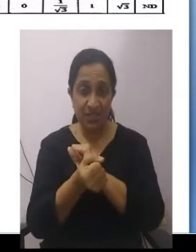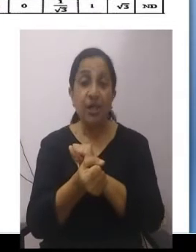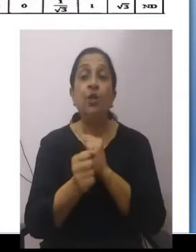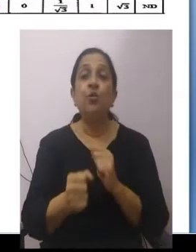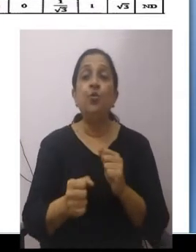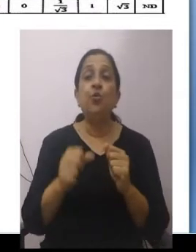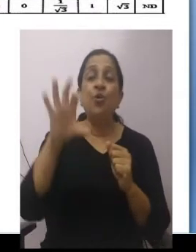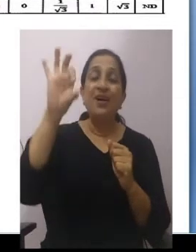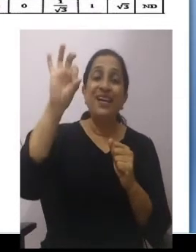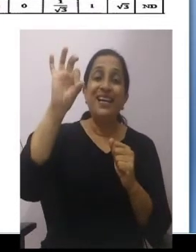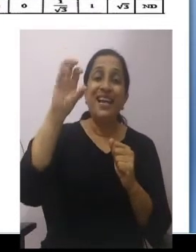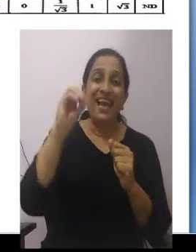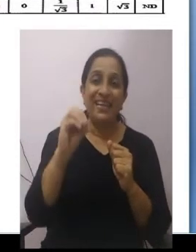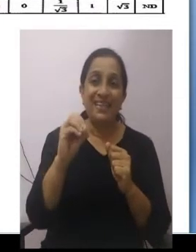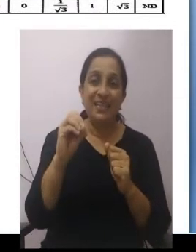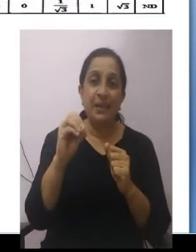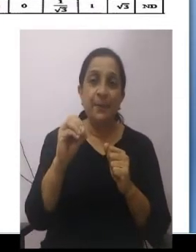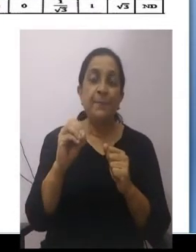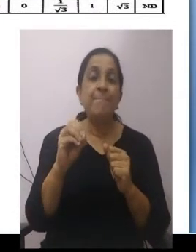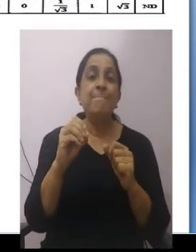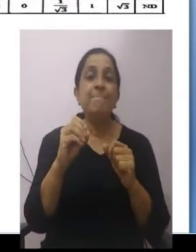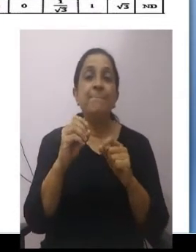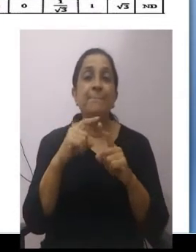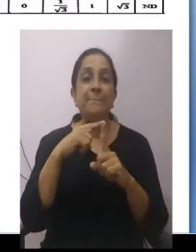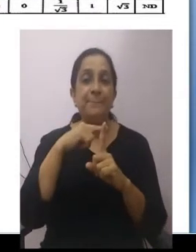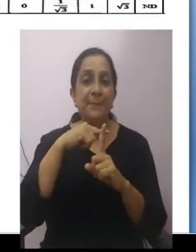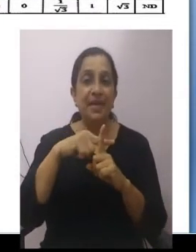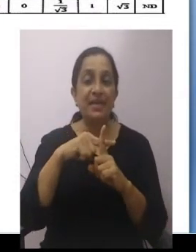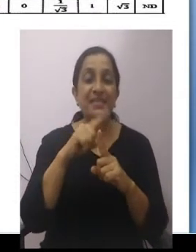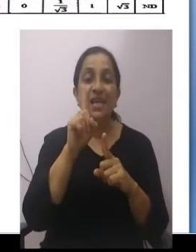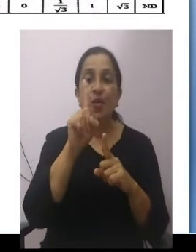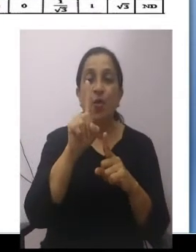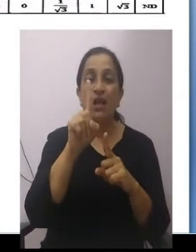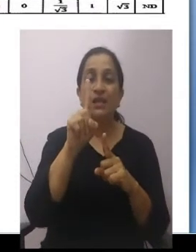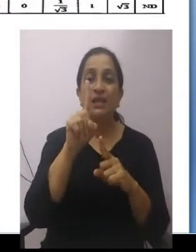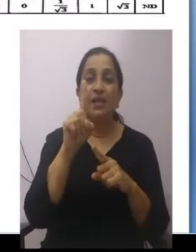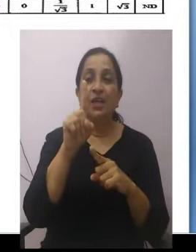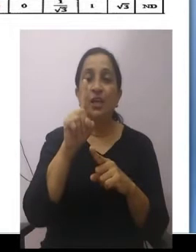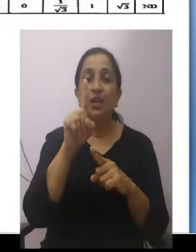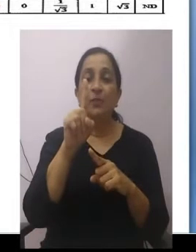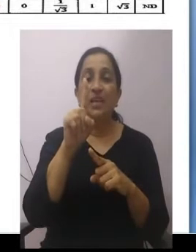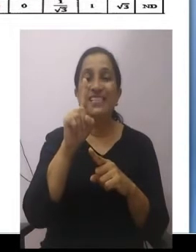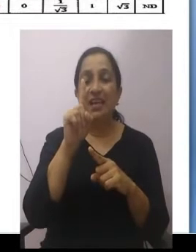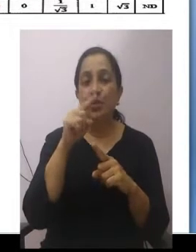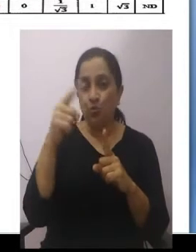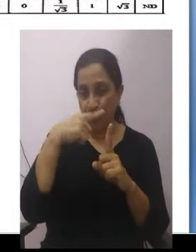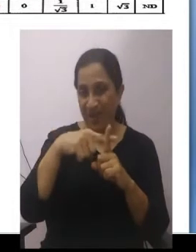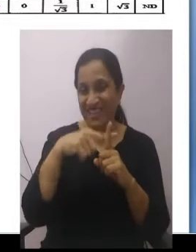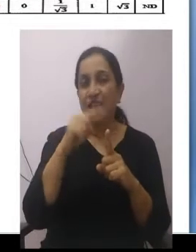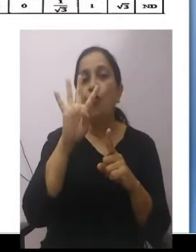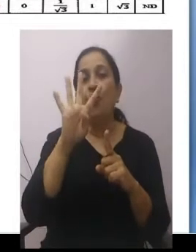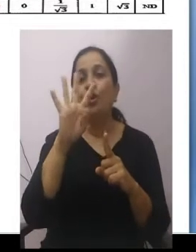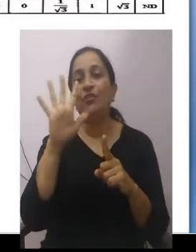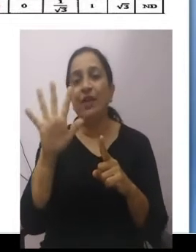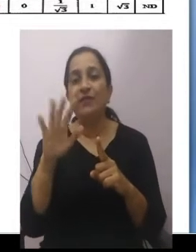90 plus 45, right? So it is in the